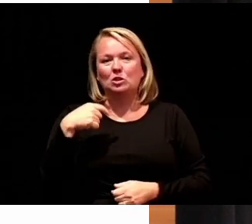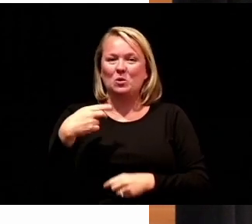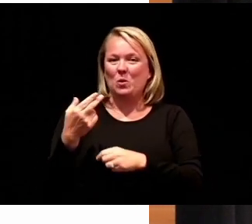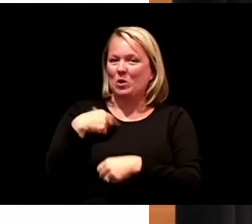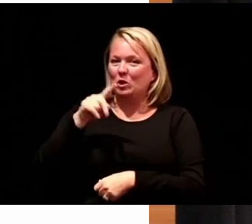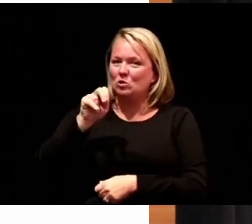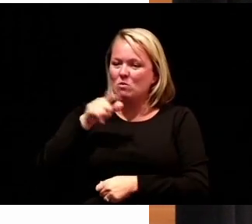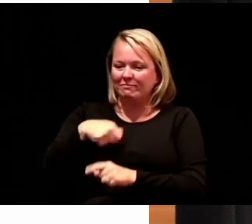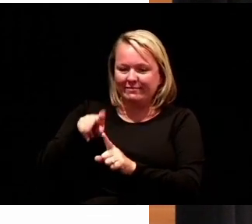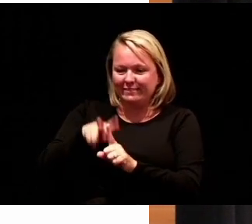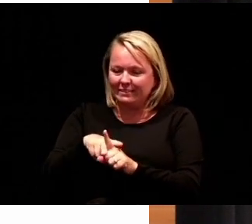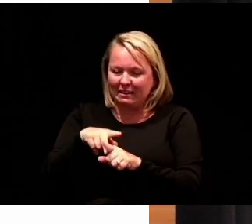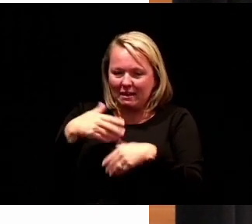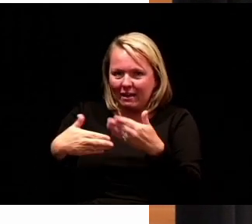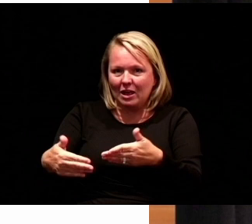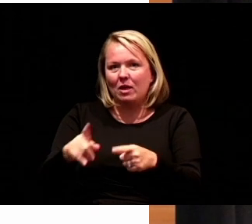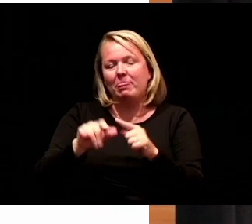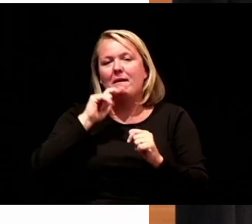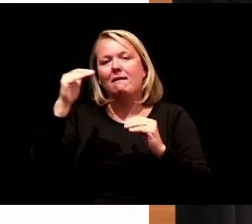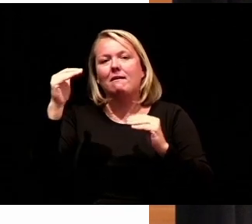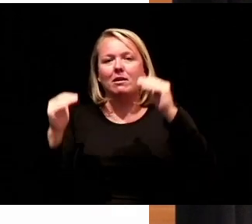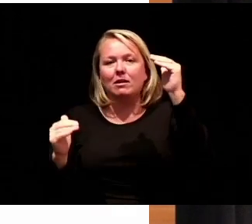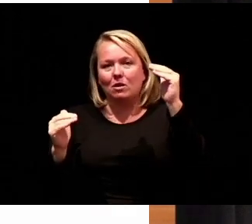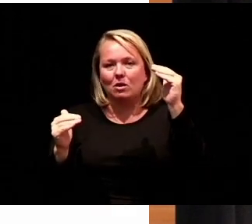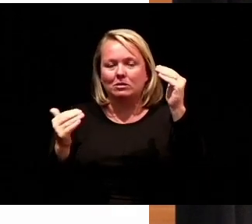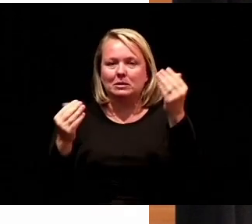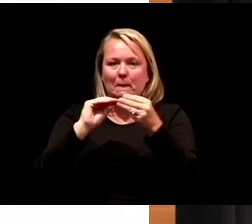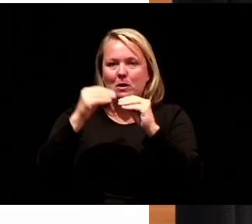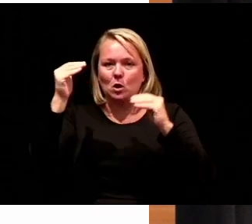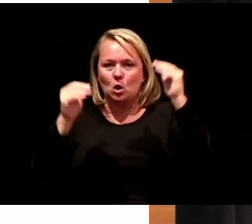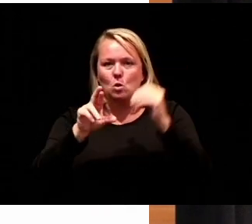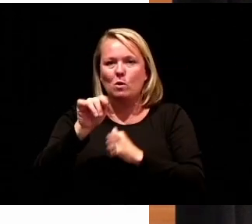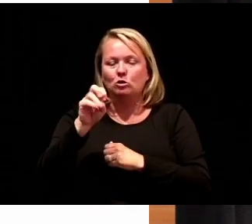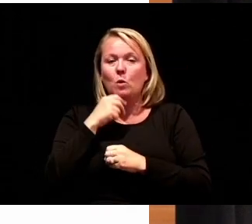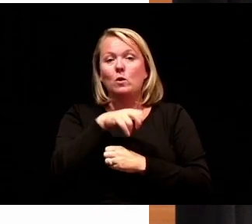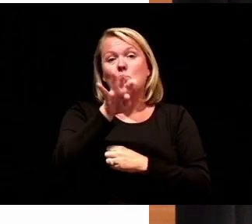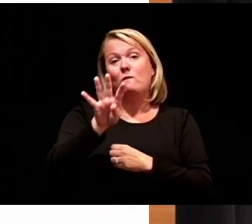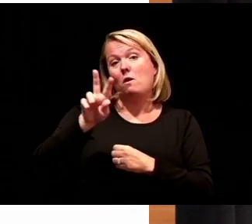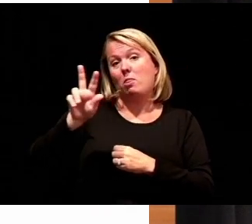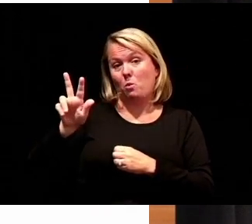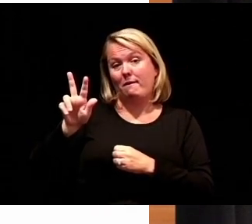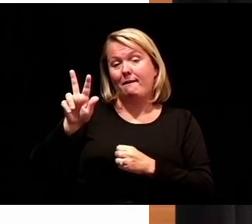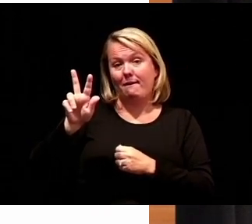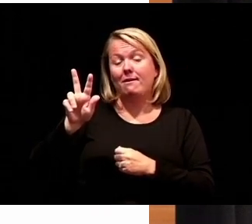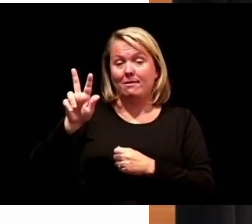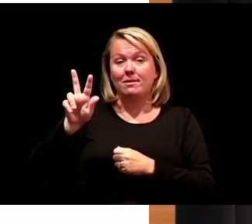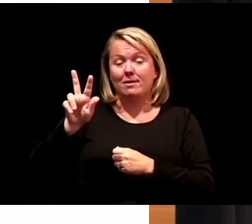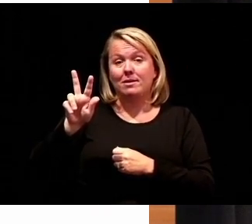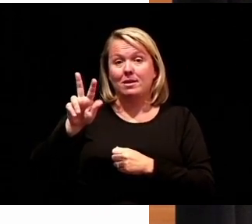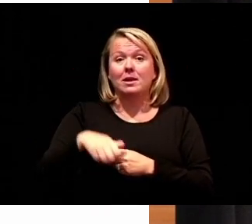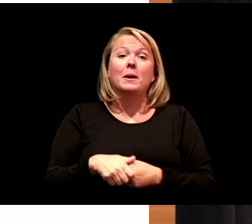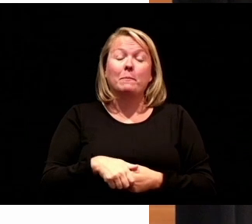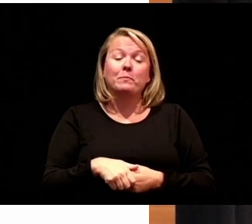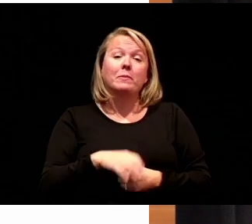happened to be outside of the Grand Rapids city area in Kent County. So what we did is we're like, you know what? I wonder what households are structured like